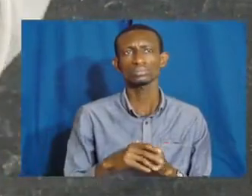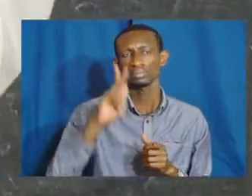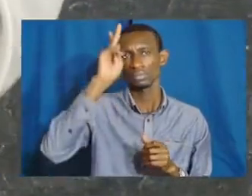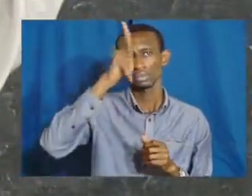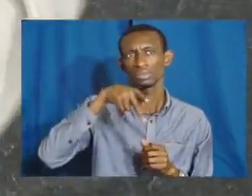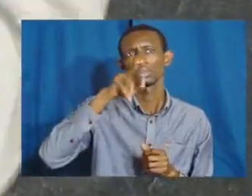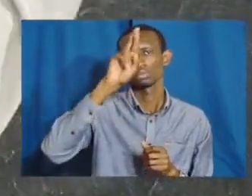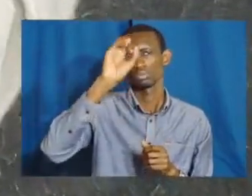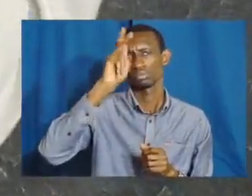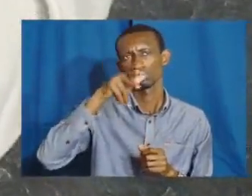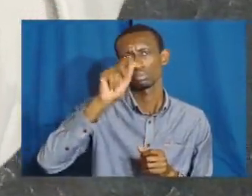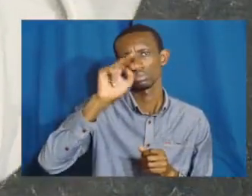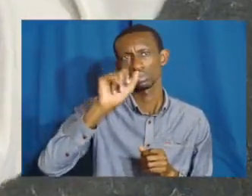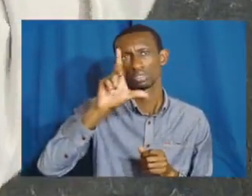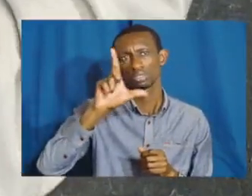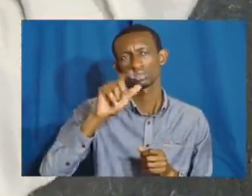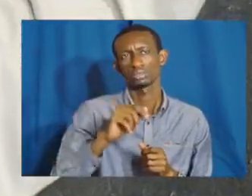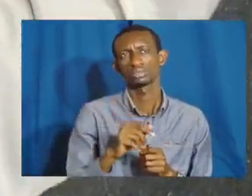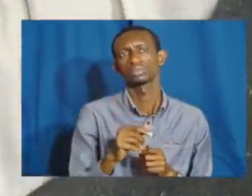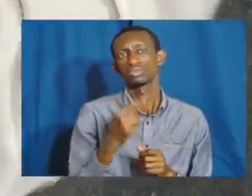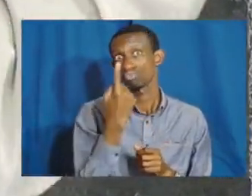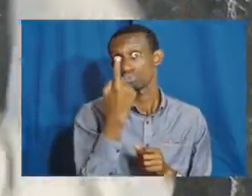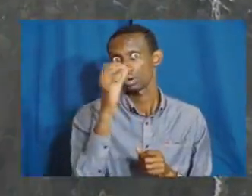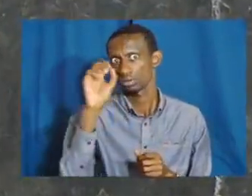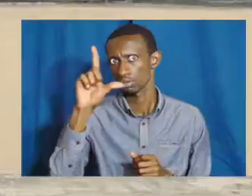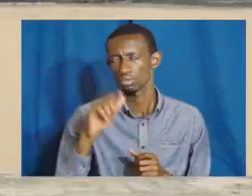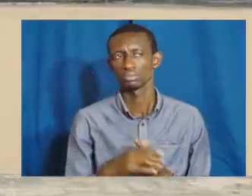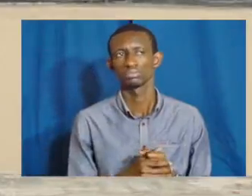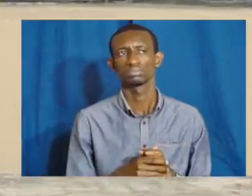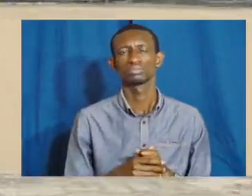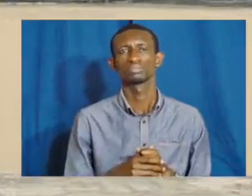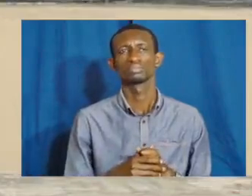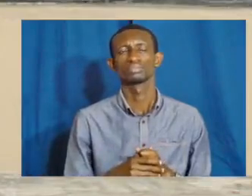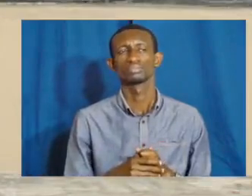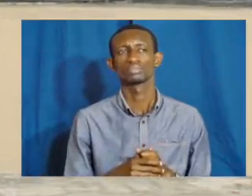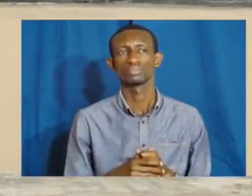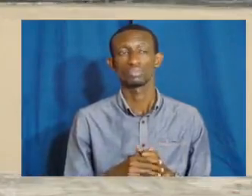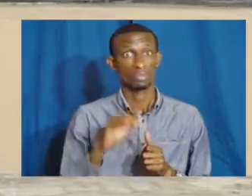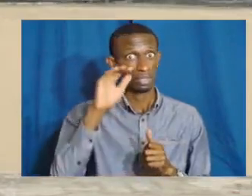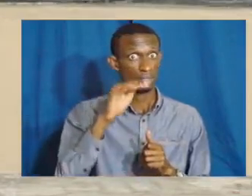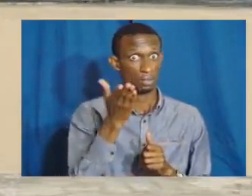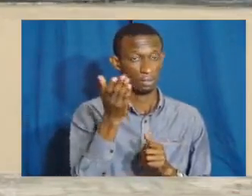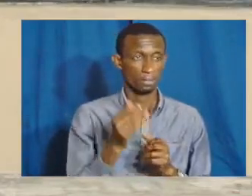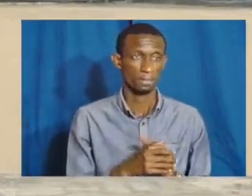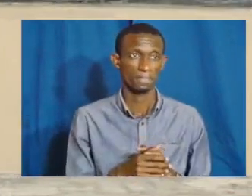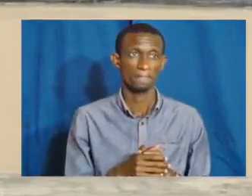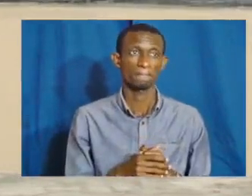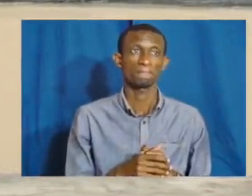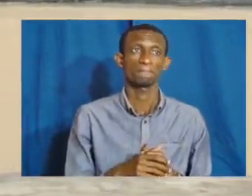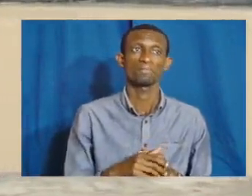propan 1-ol. 2-methyl propan 1-ol. And this